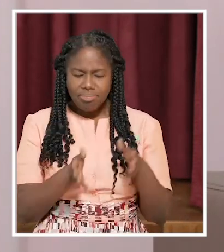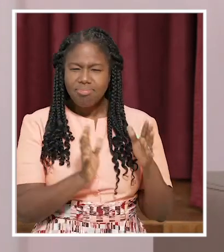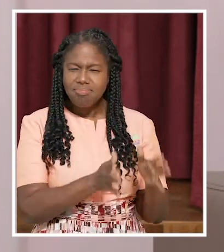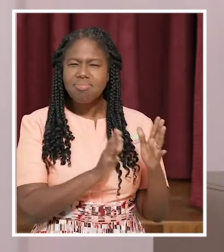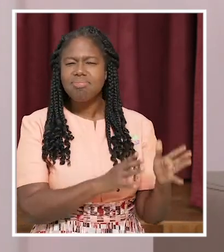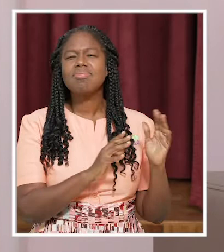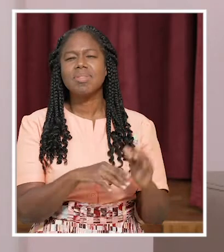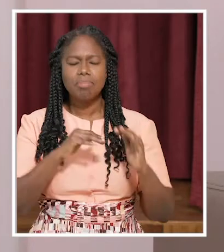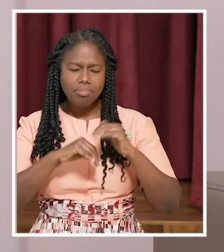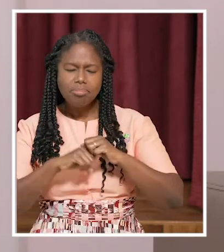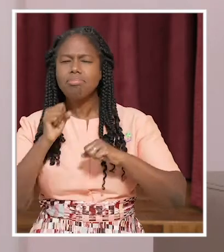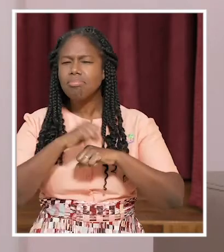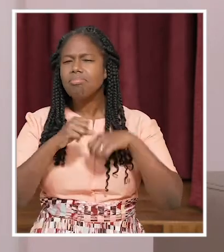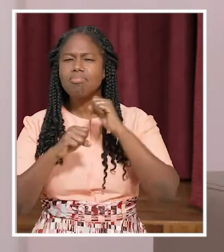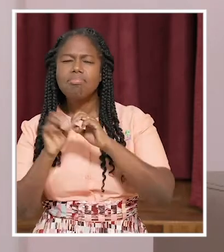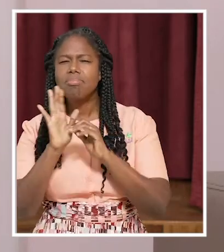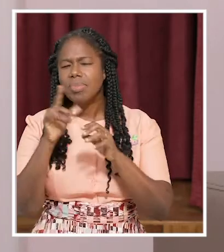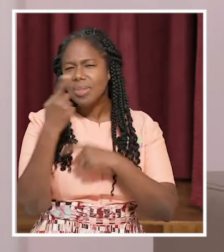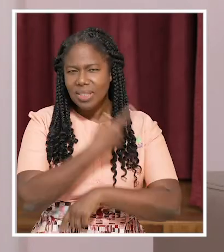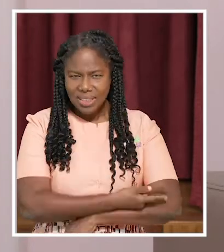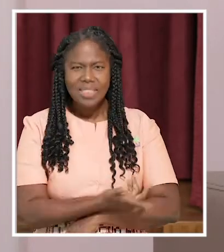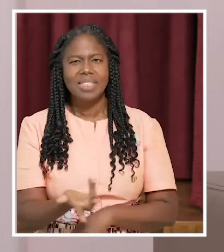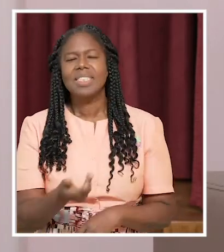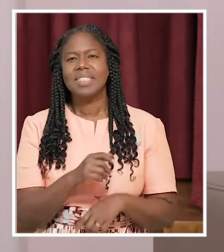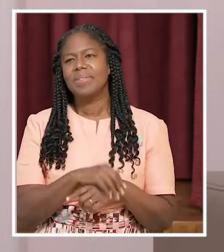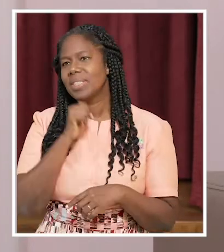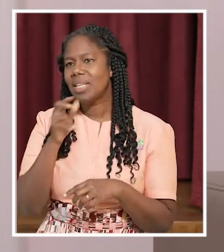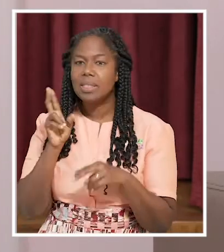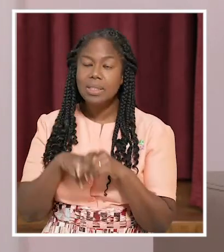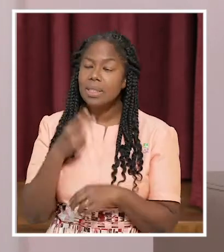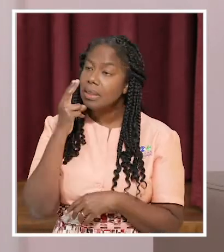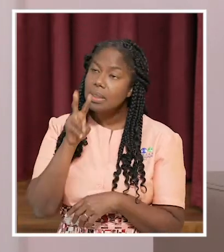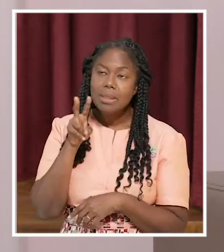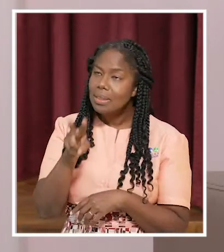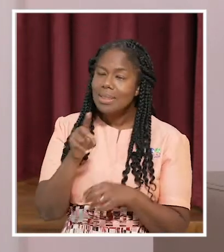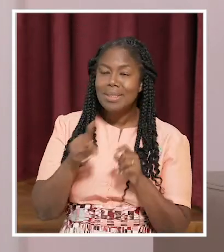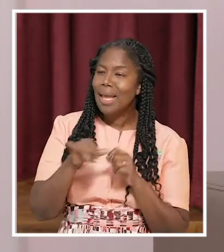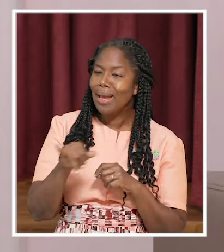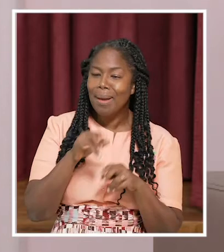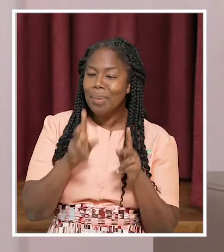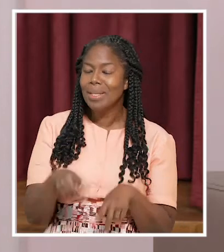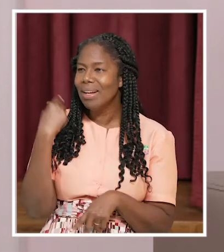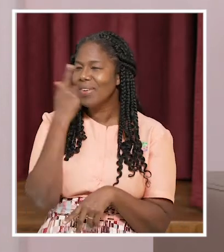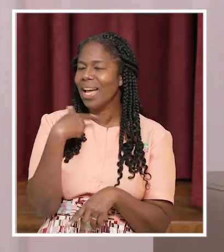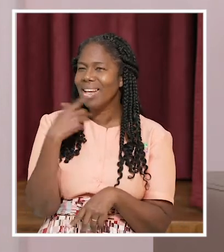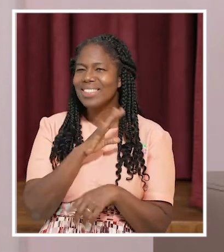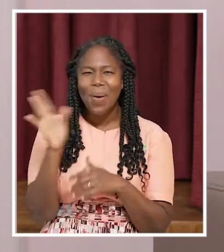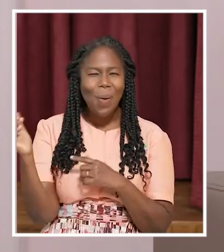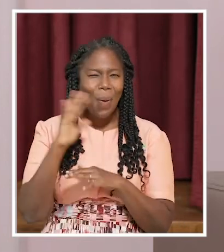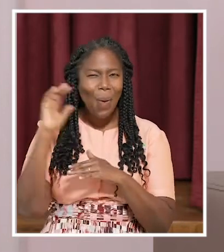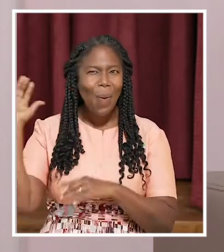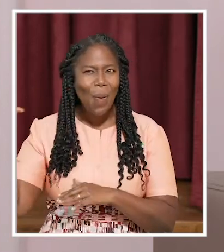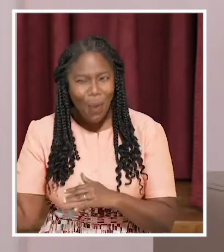reducing that sense of just sitting staring at the same person in the same space all day. What has been more challenging has